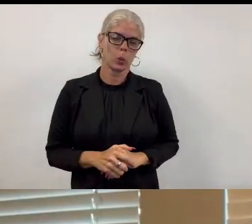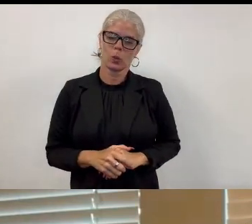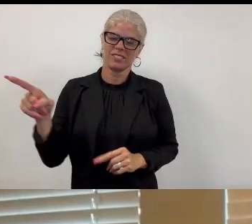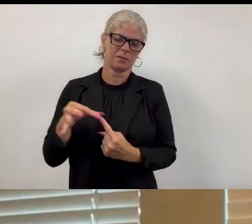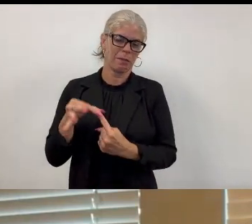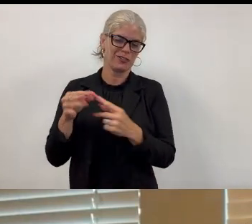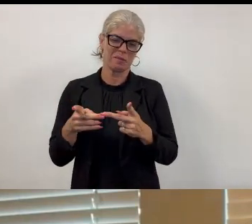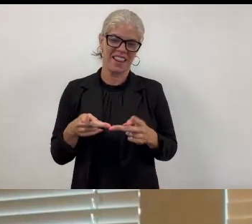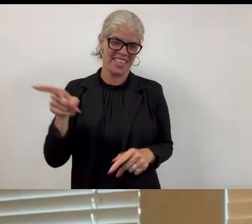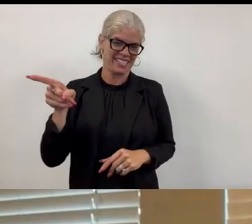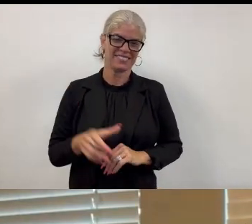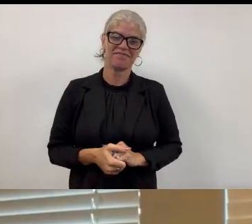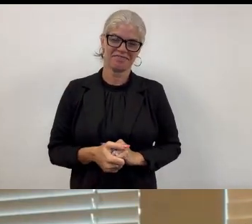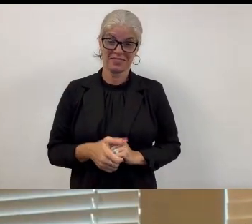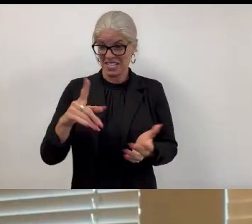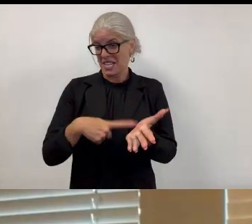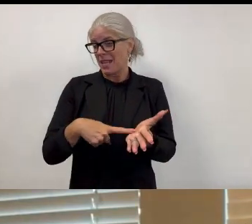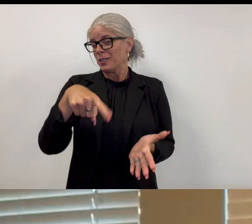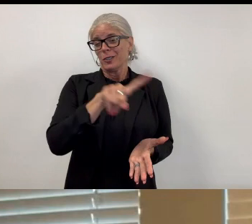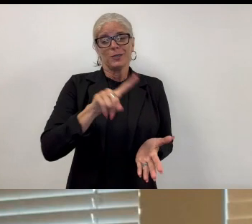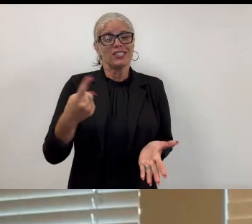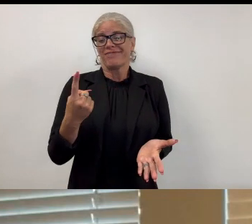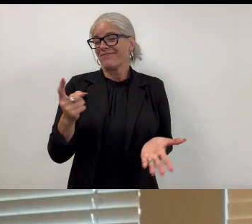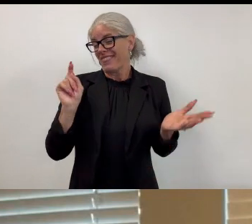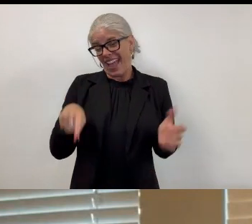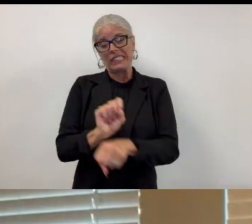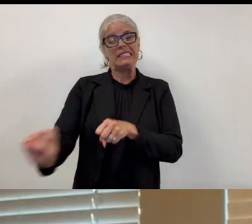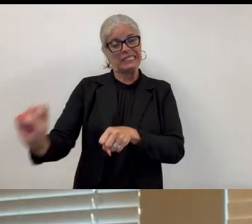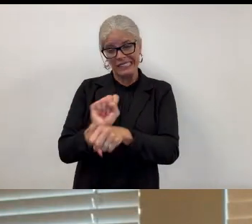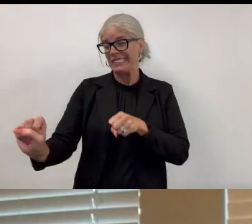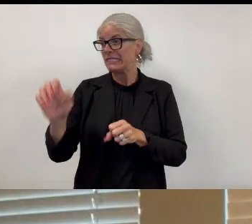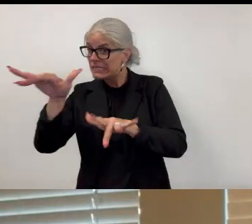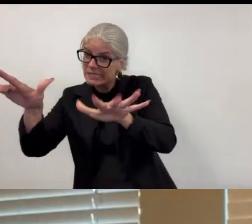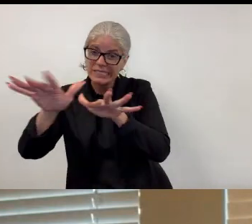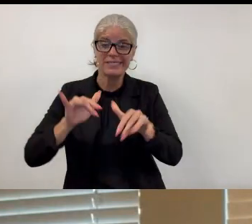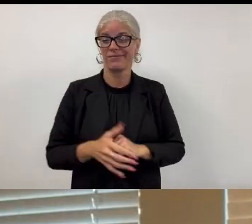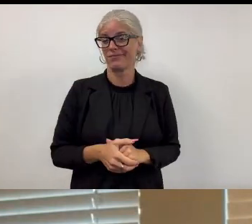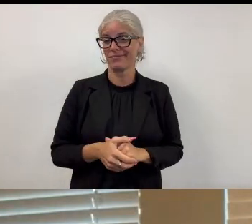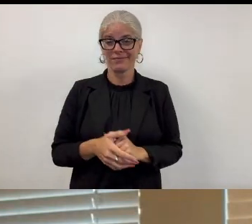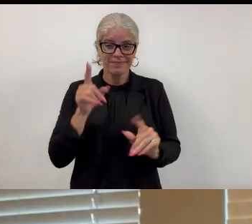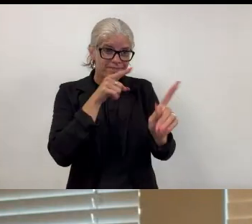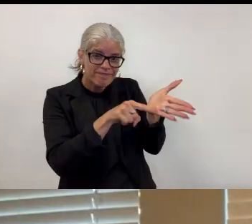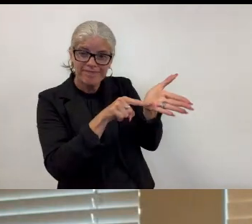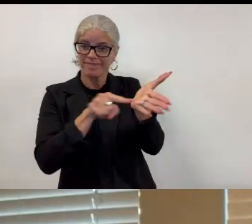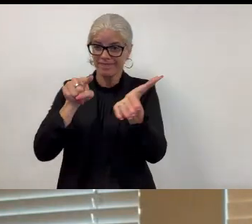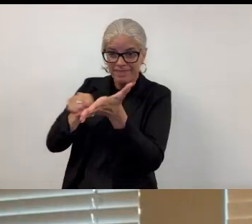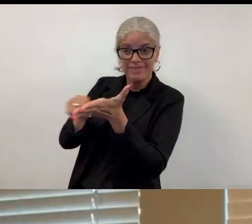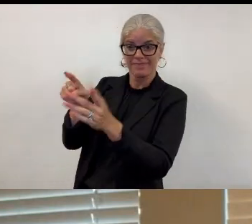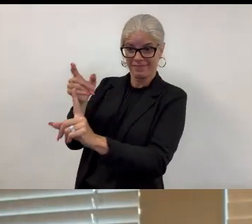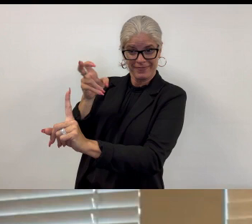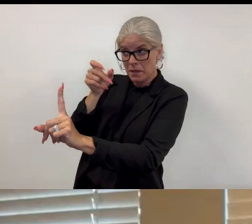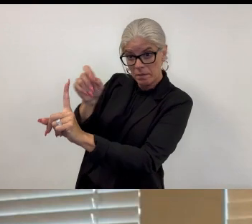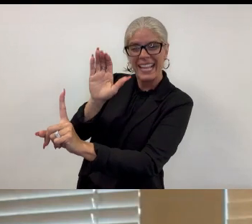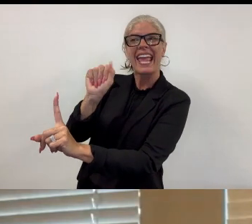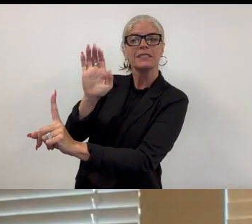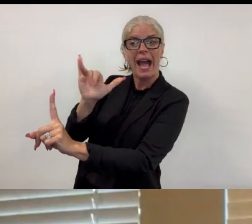I said, 9:30 Club, that example I just gave is definitely the exception. And you often do have to do that advanced work. You kind of have to, I like to